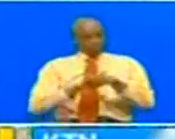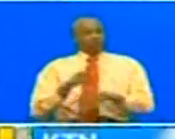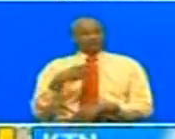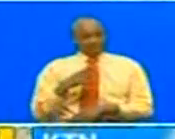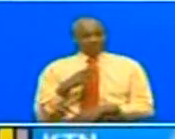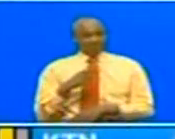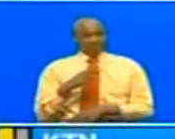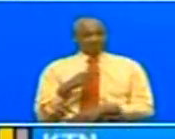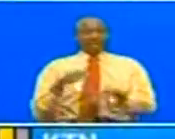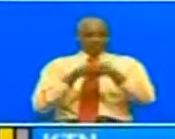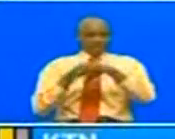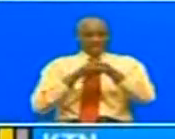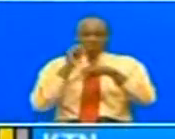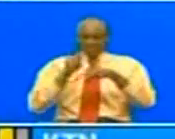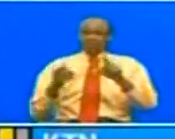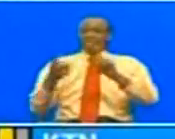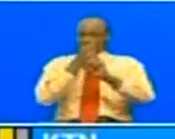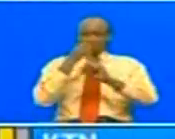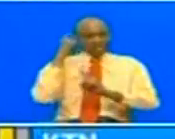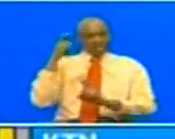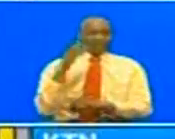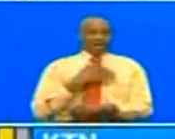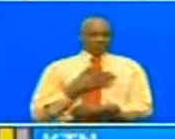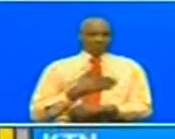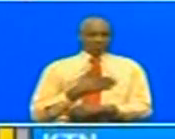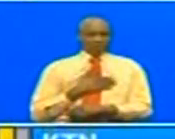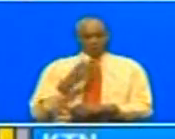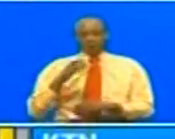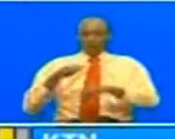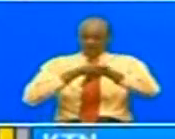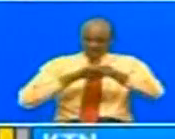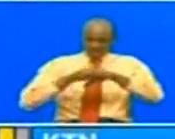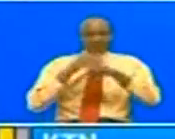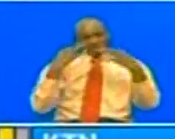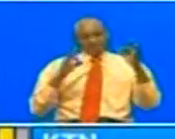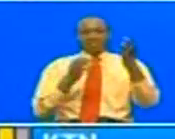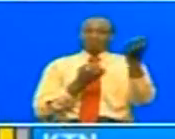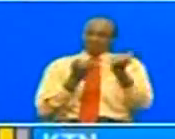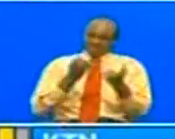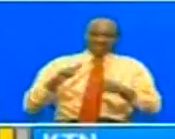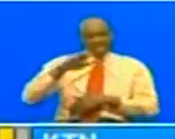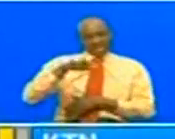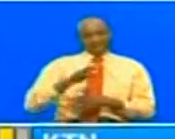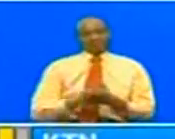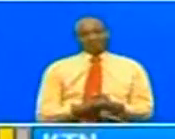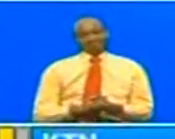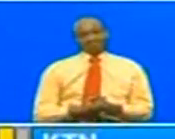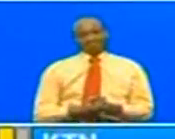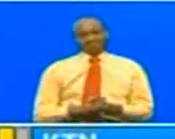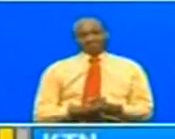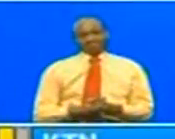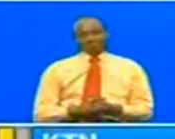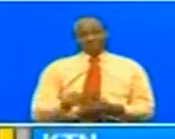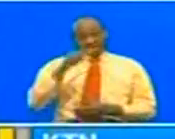as a continent to realize the dream of the continental free trade area.